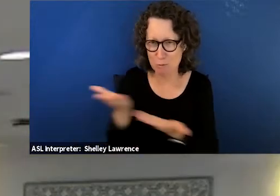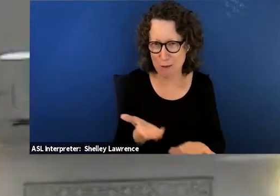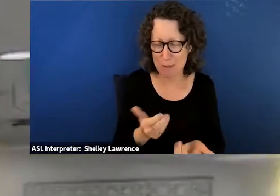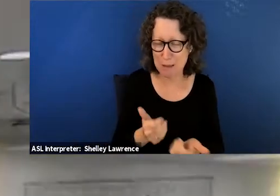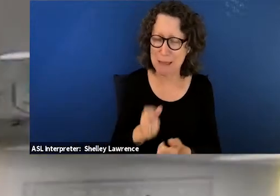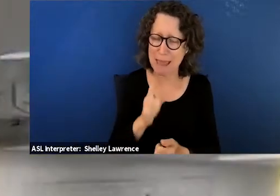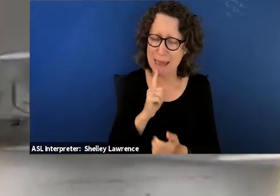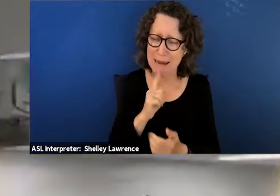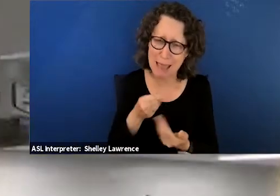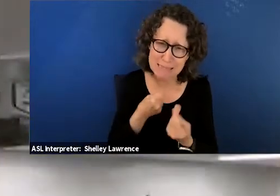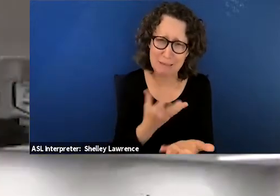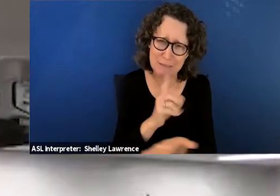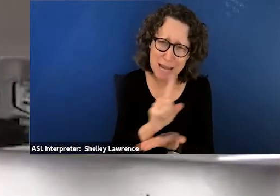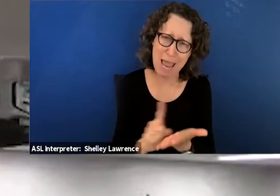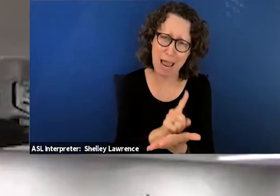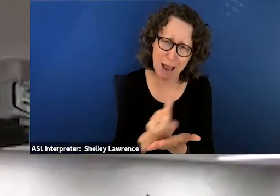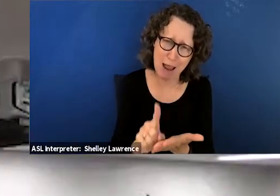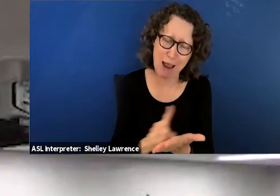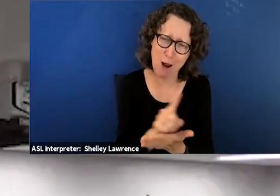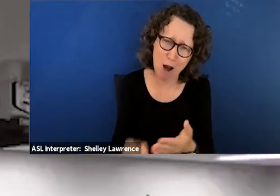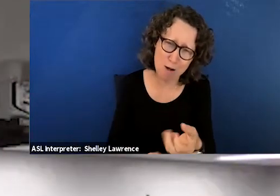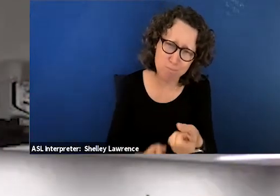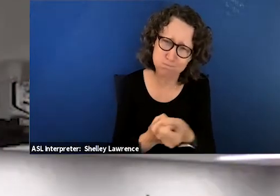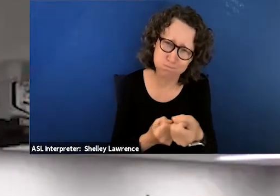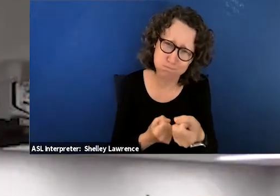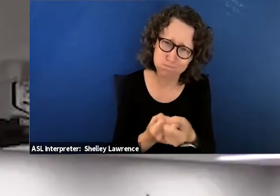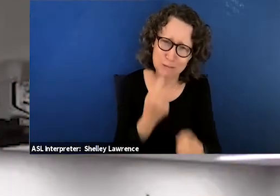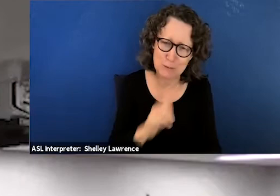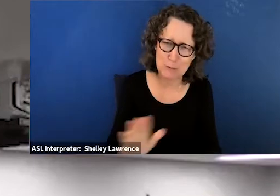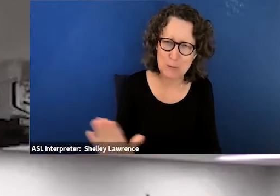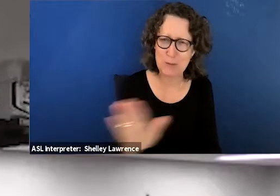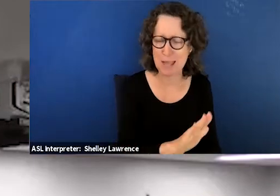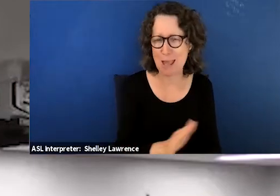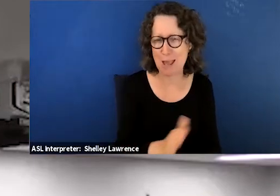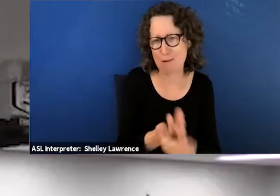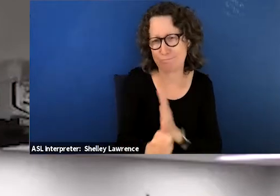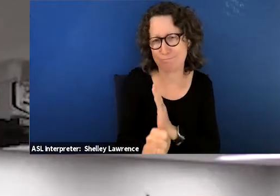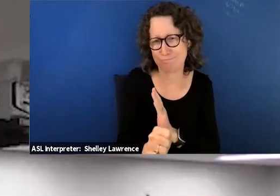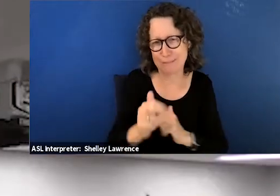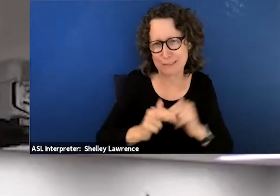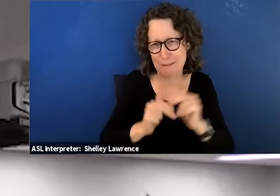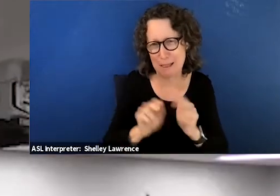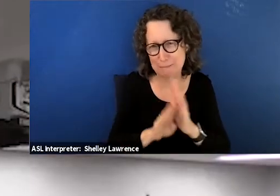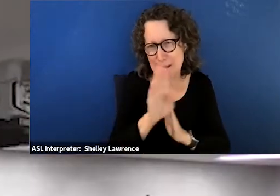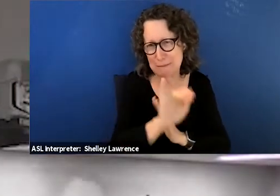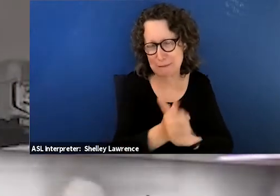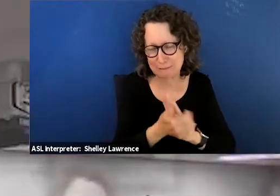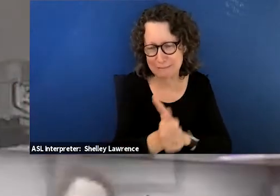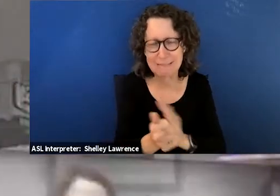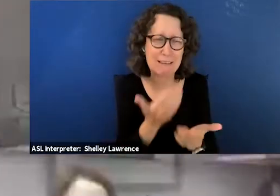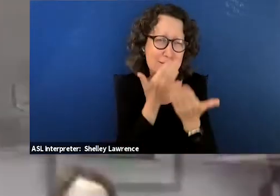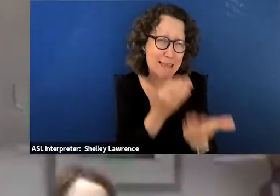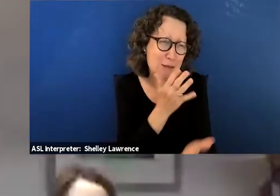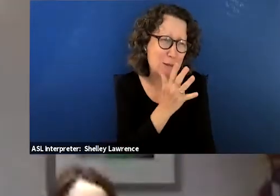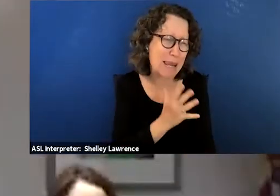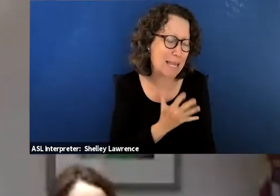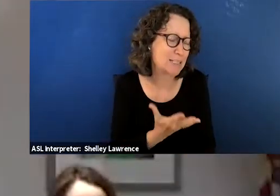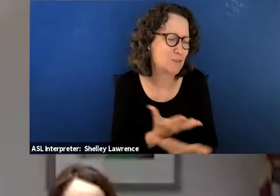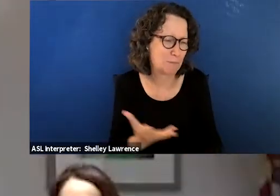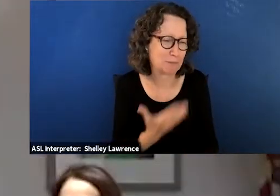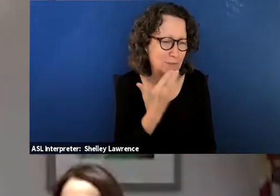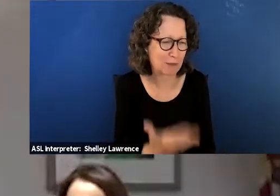dedicated hours and hours to their craft, and we really appreciate you. Thank you, ladies, very